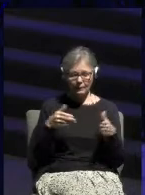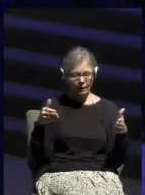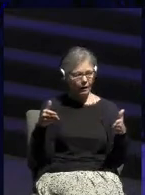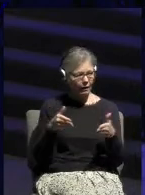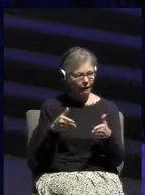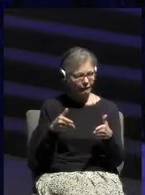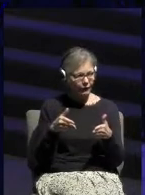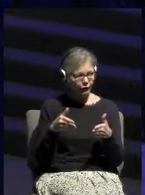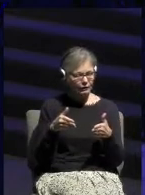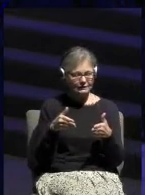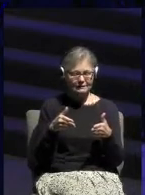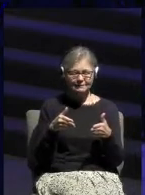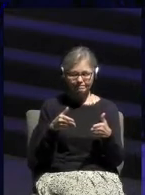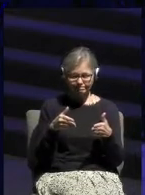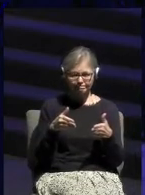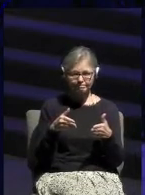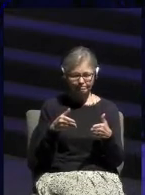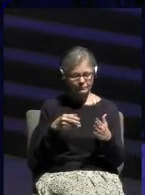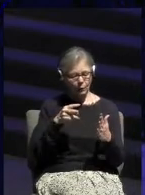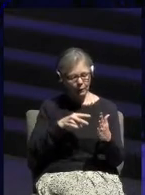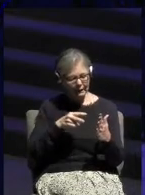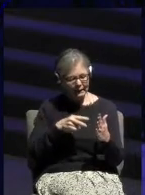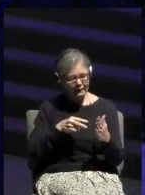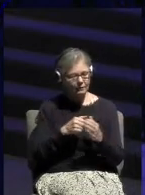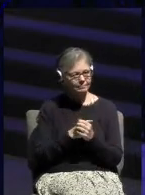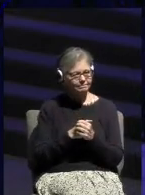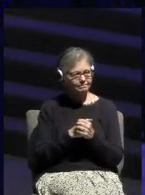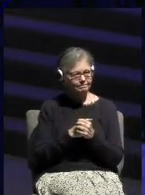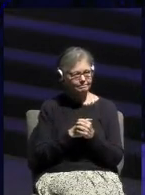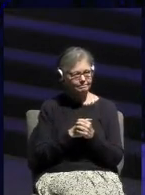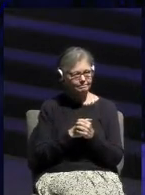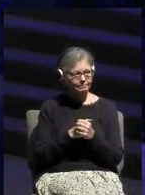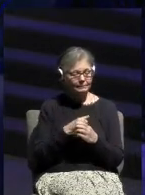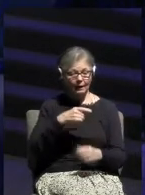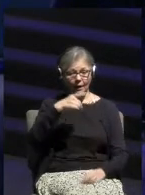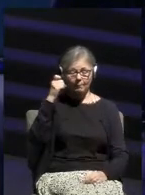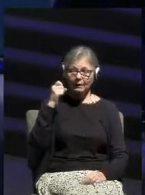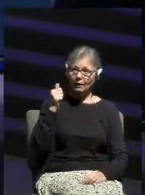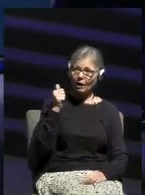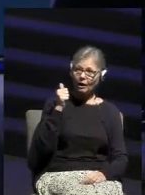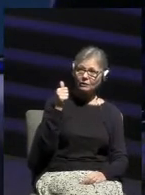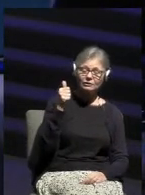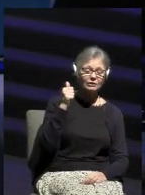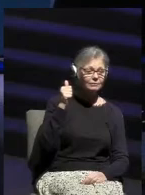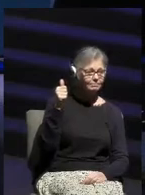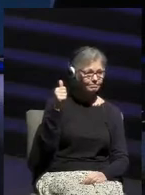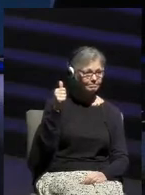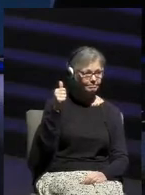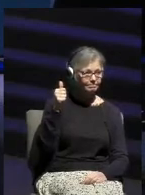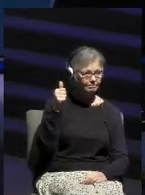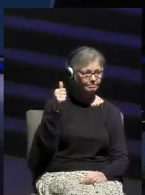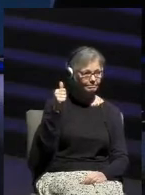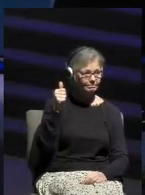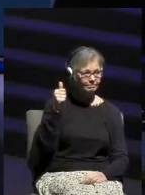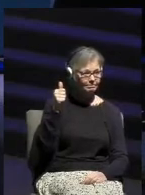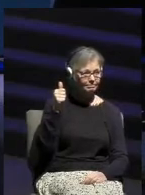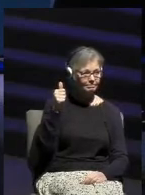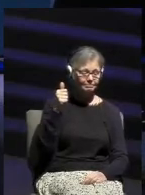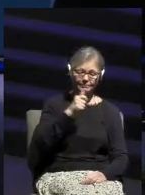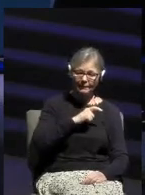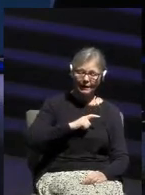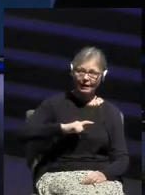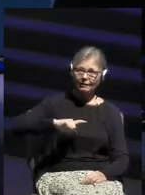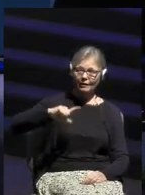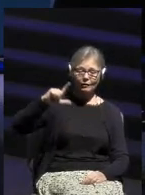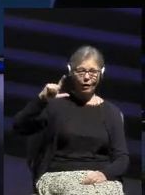verse number 9, which is, because thou hast made the Lord,